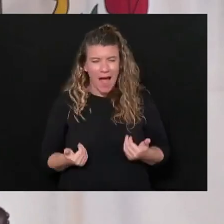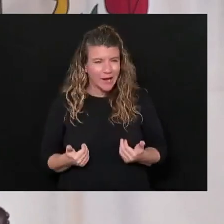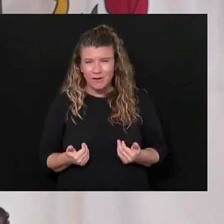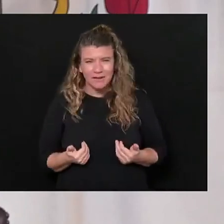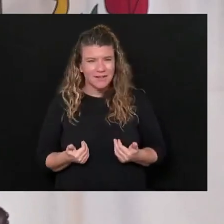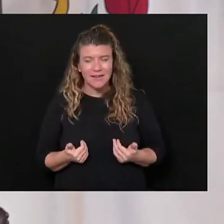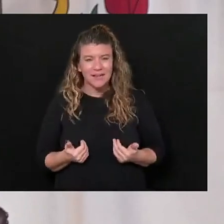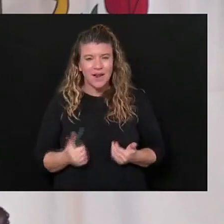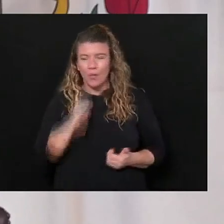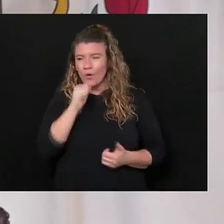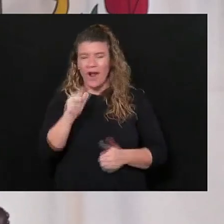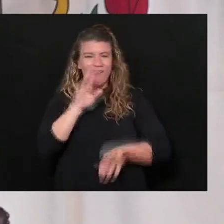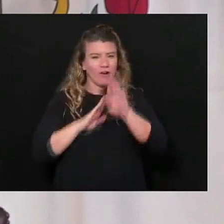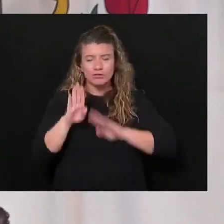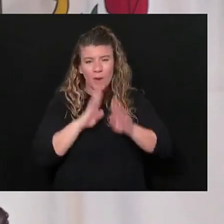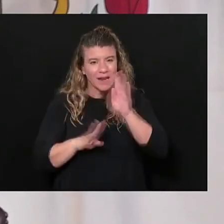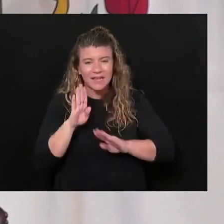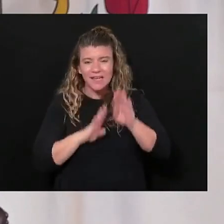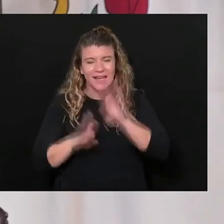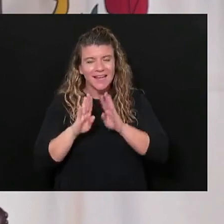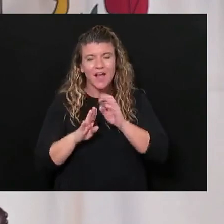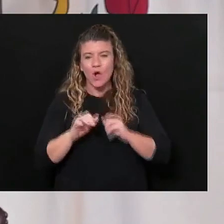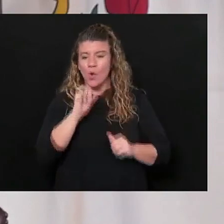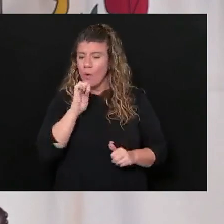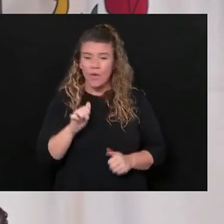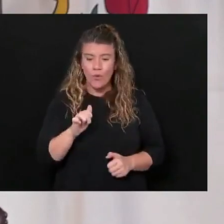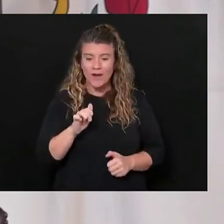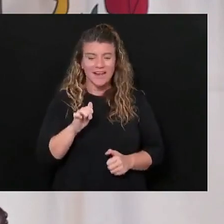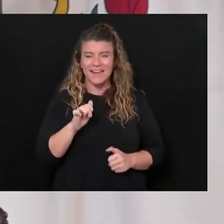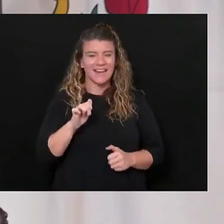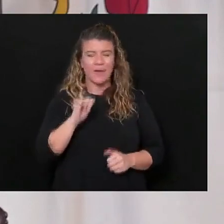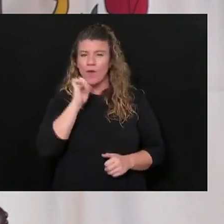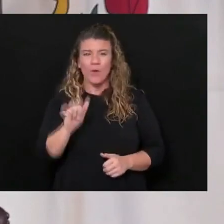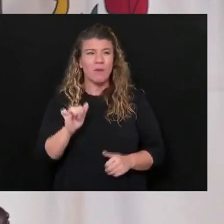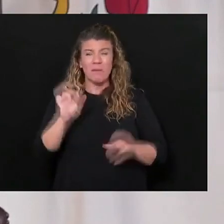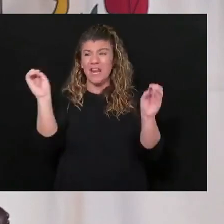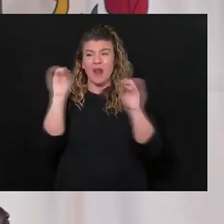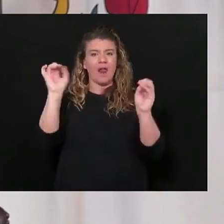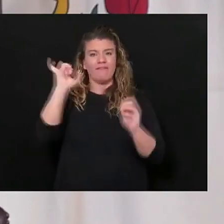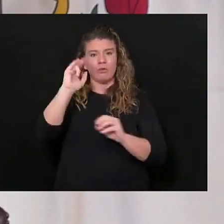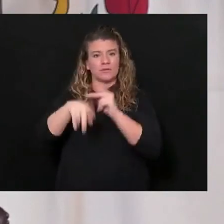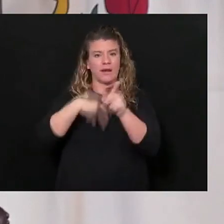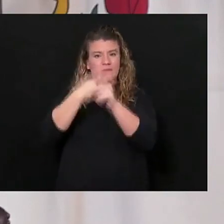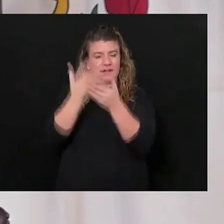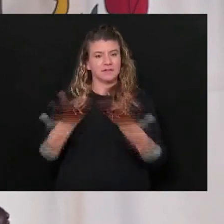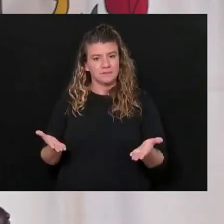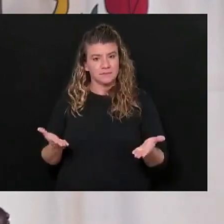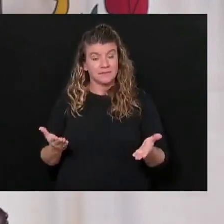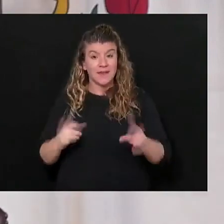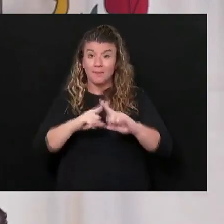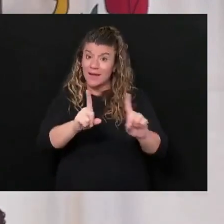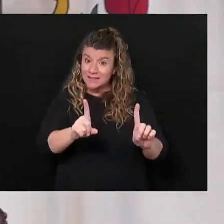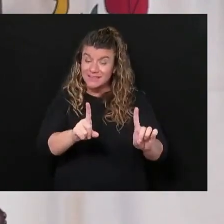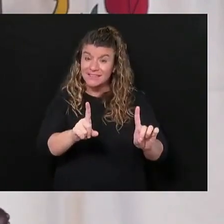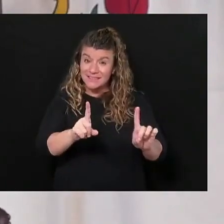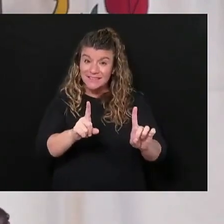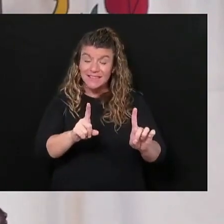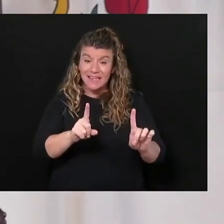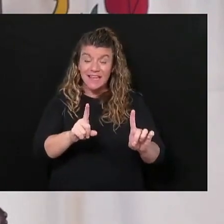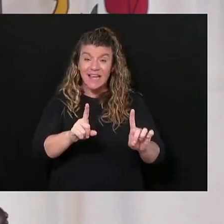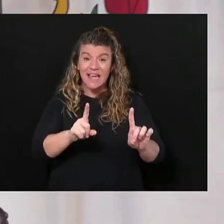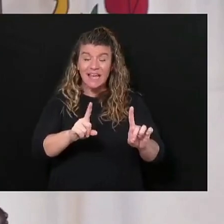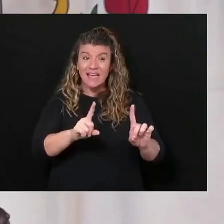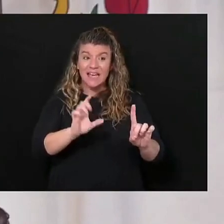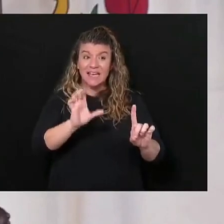We wouldn't be frustrated. We wouldn't be any of those things. But you see,